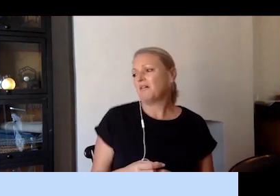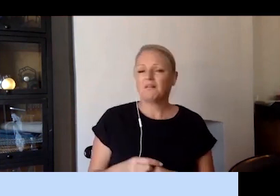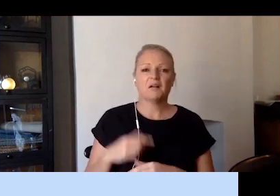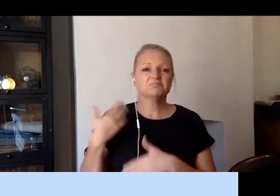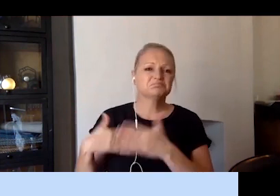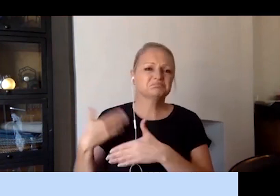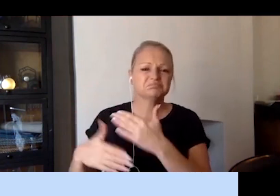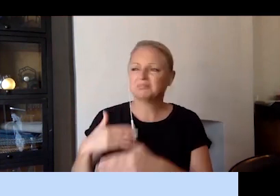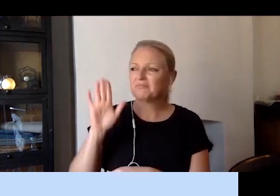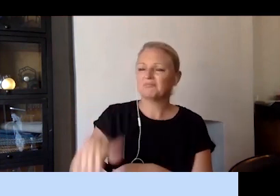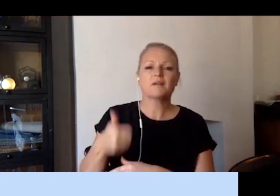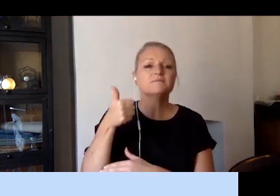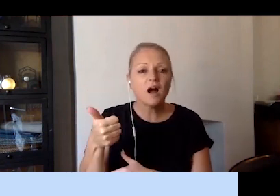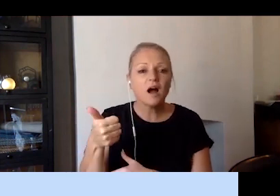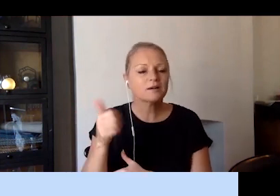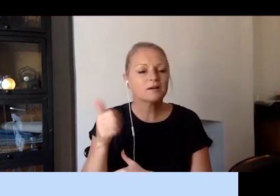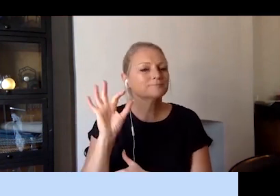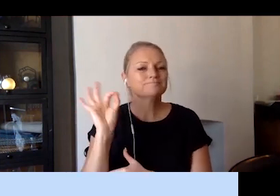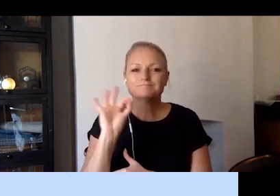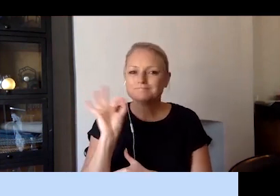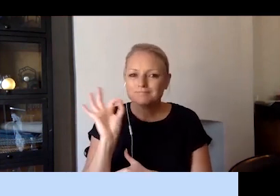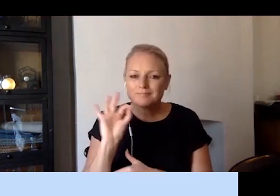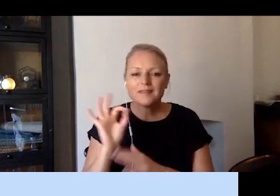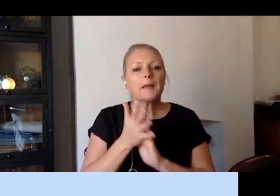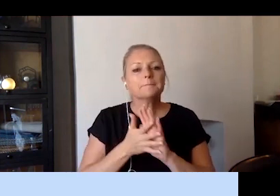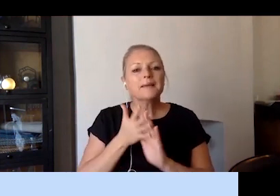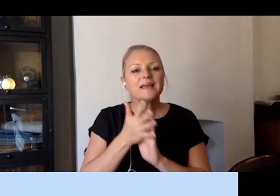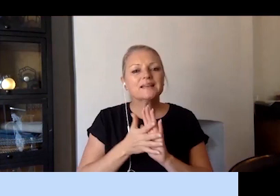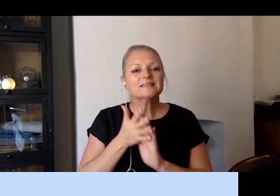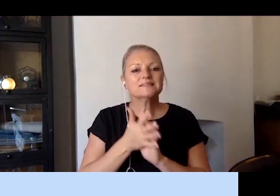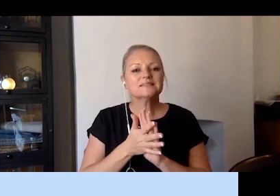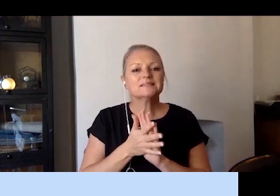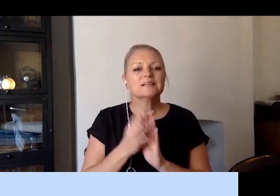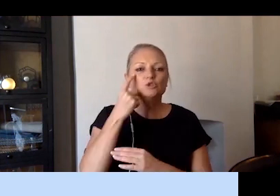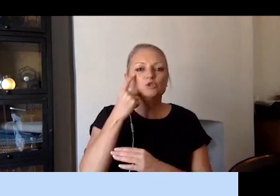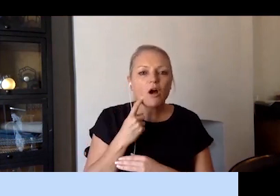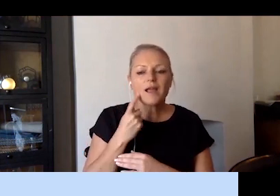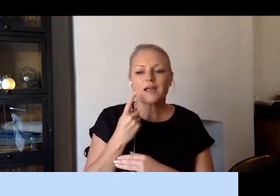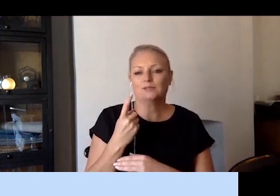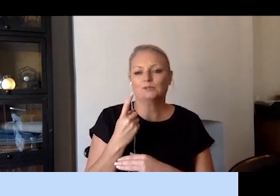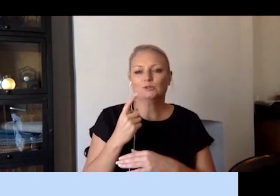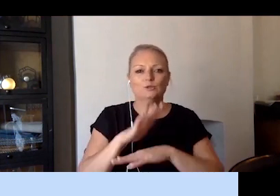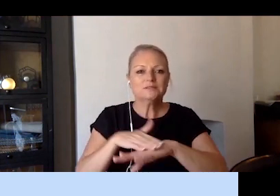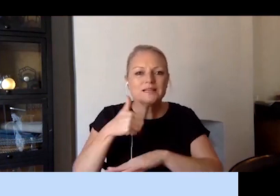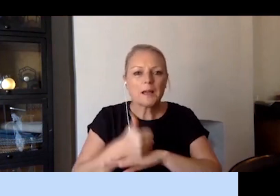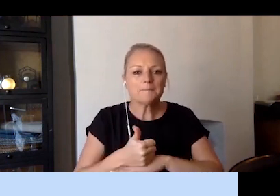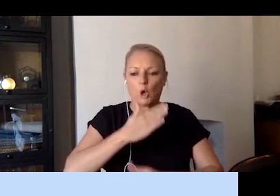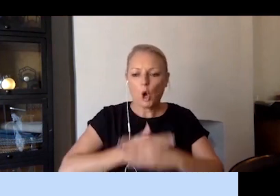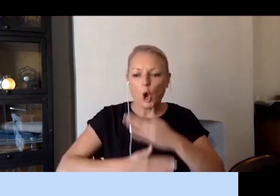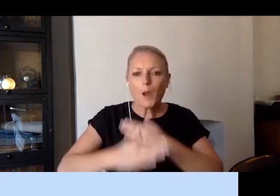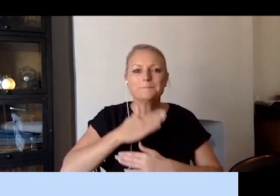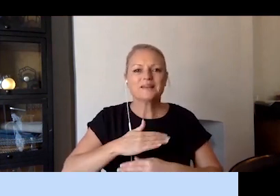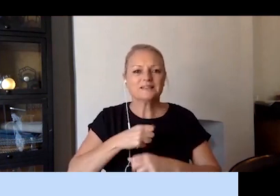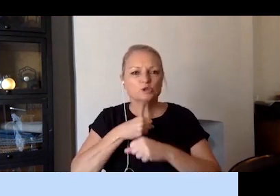about being able to bring into being coping strategies, support, and protective factors to